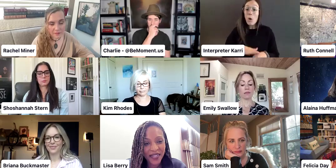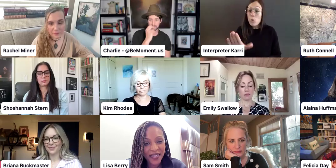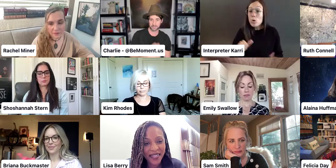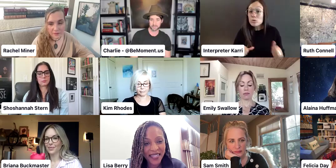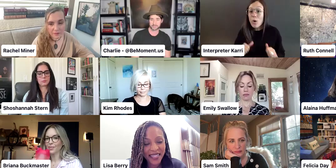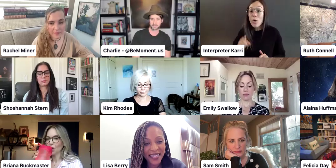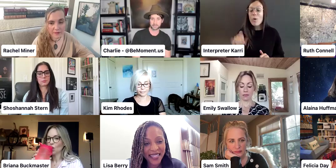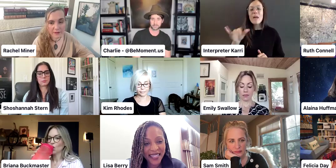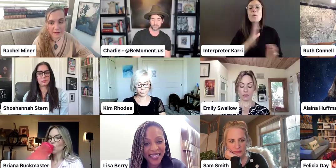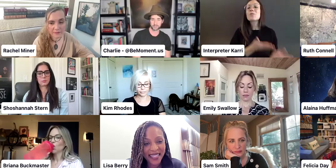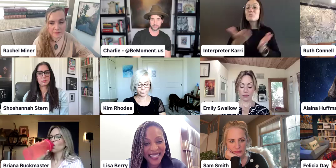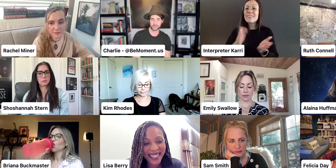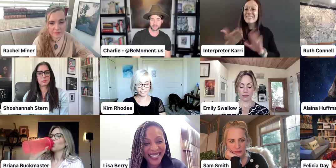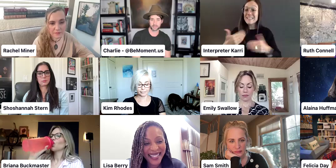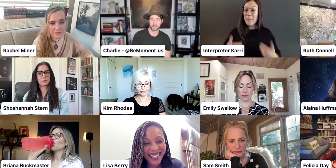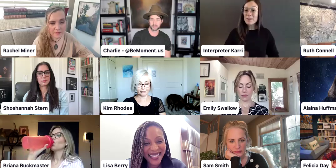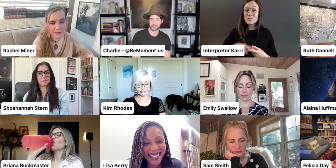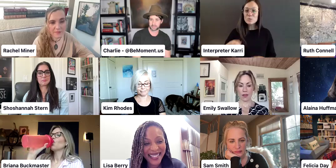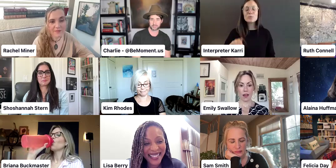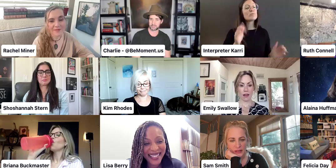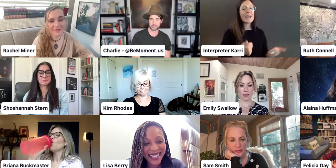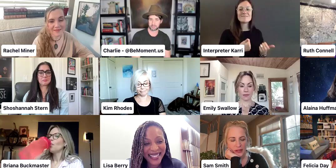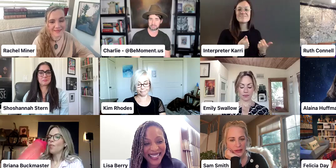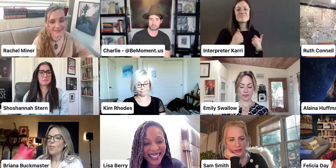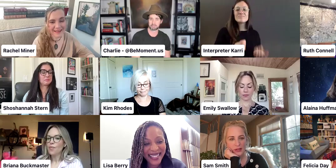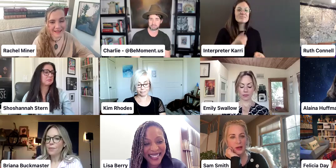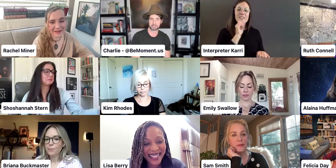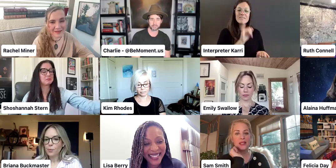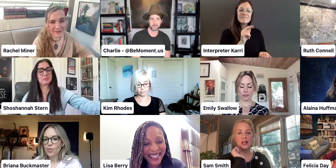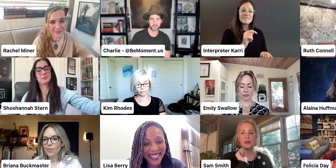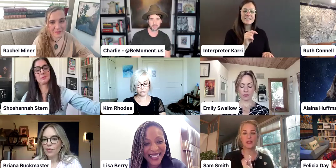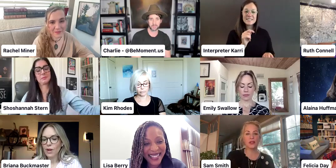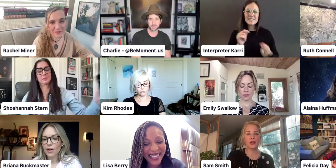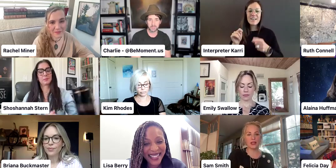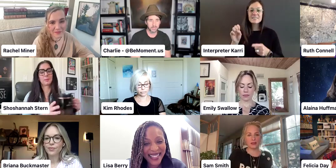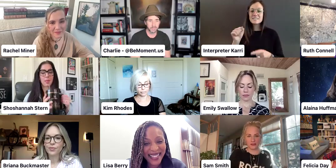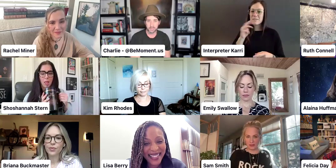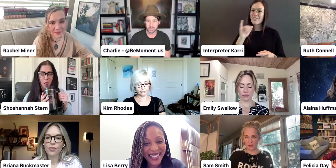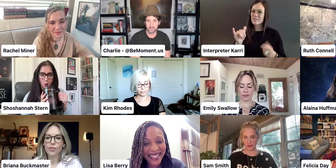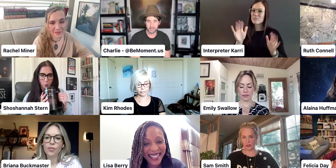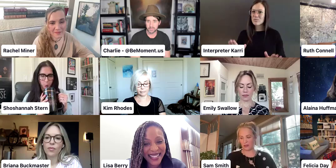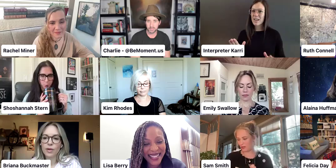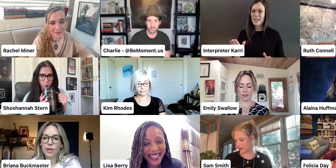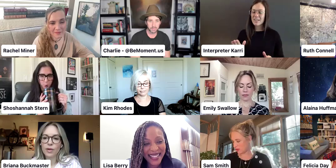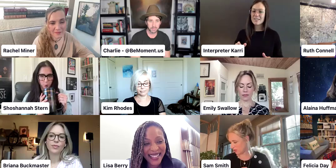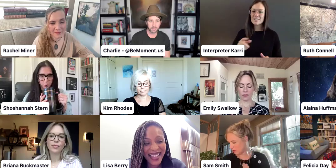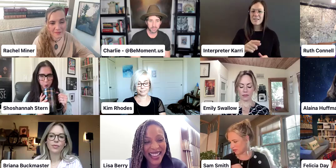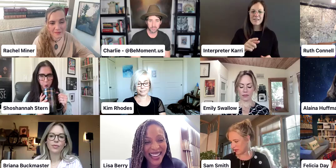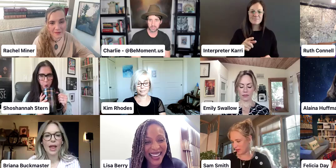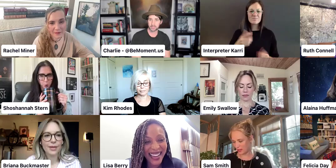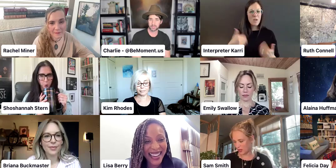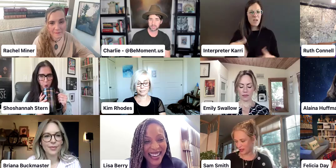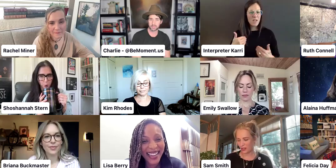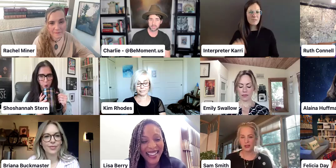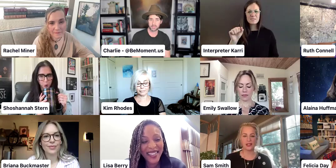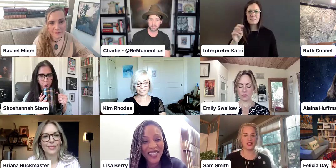show that brings you the dead bodies. Great. I love Cool. it. You know, was honestly, a that's missed the best opportunity schedule, on Felicia. Supernatural. I